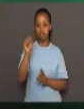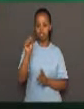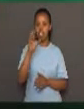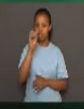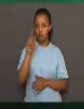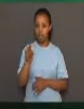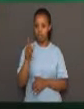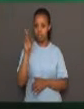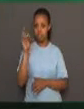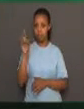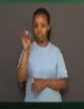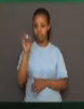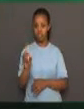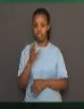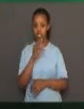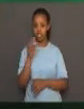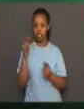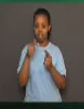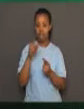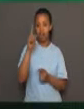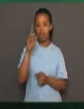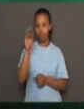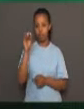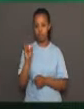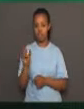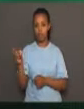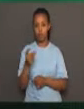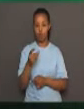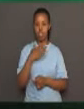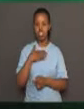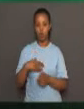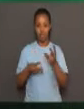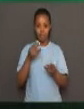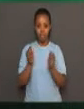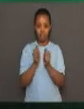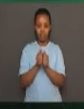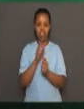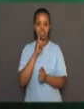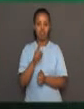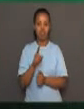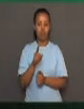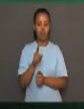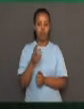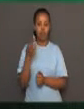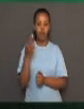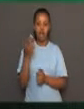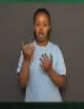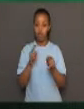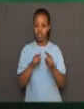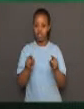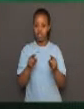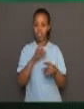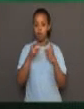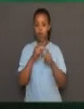0.7% and 1% of their body mass, whereas modern humans have